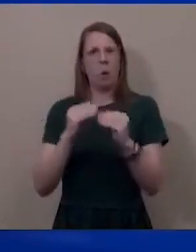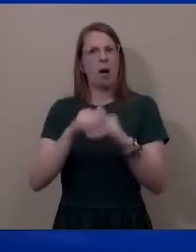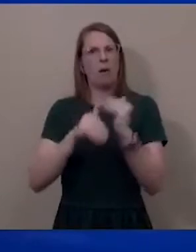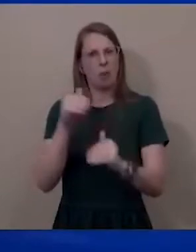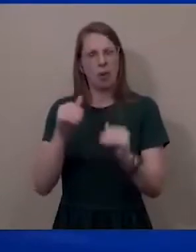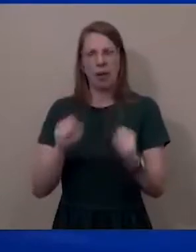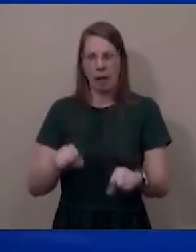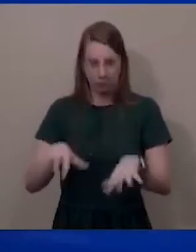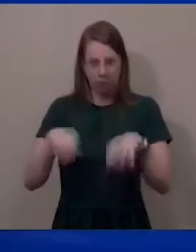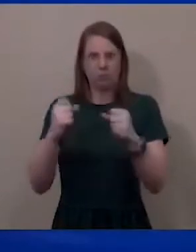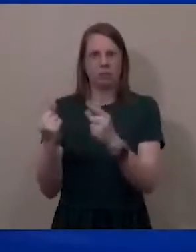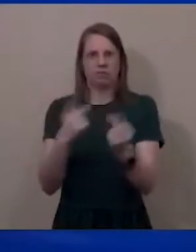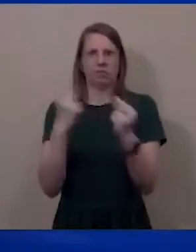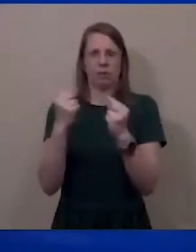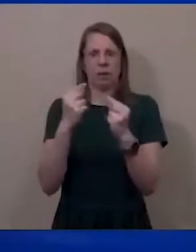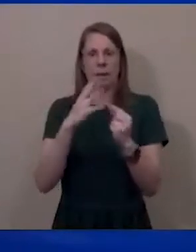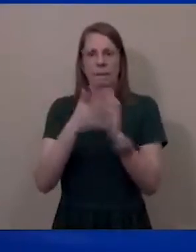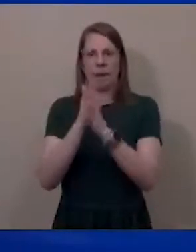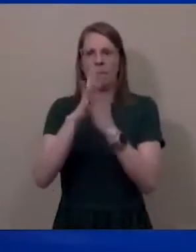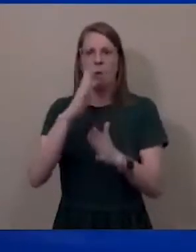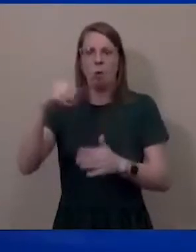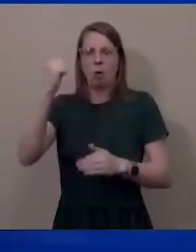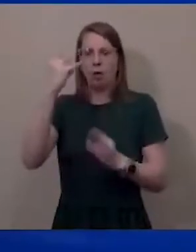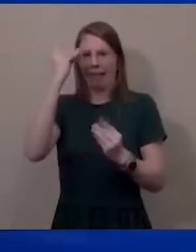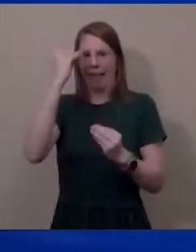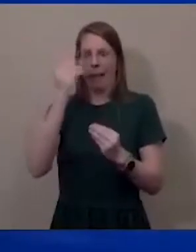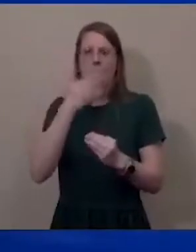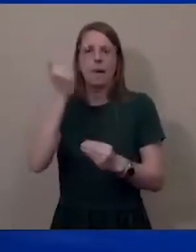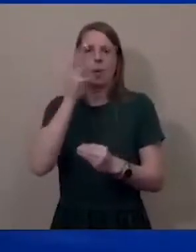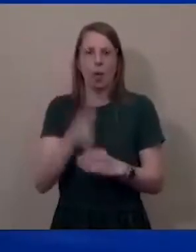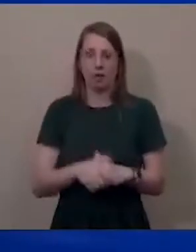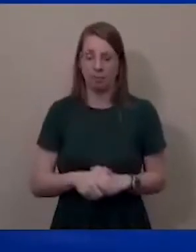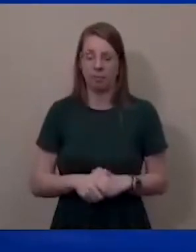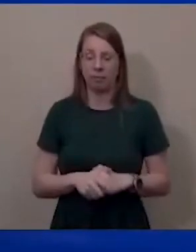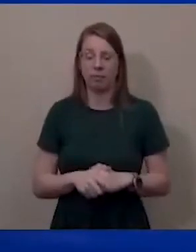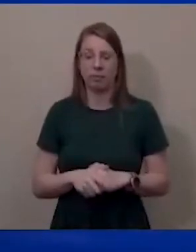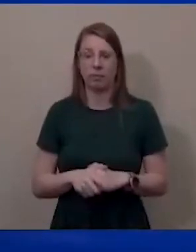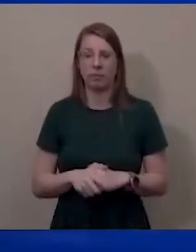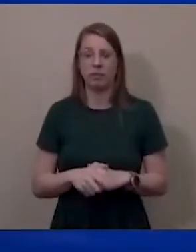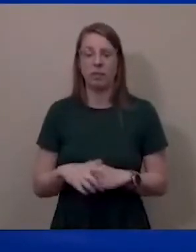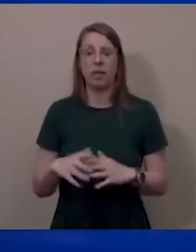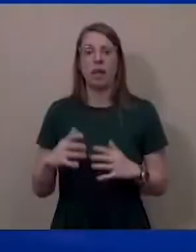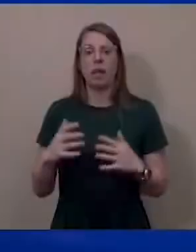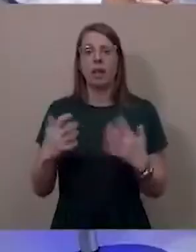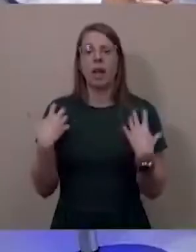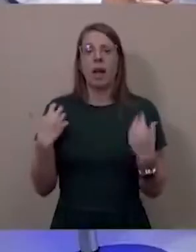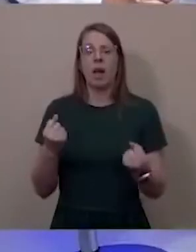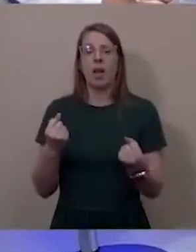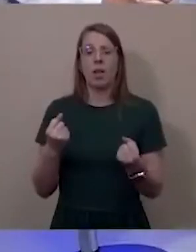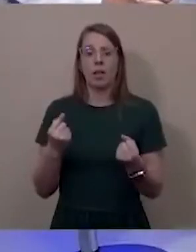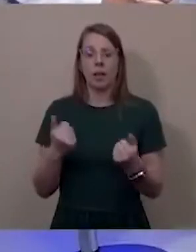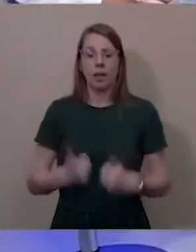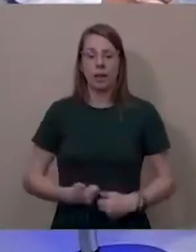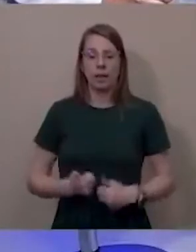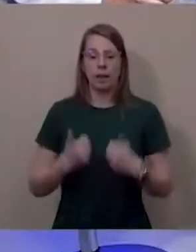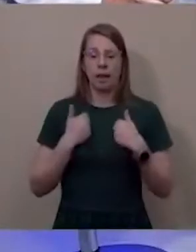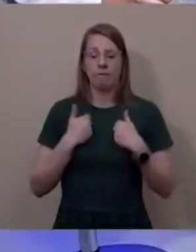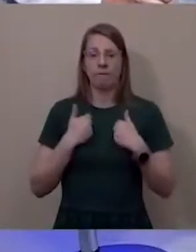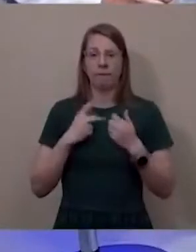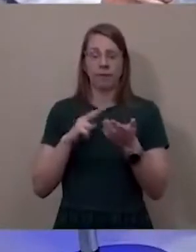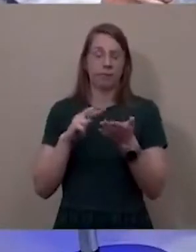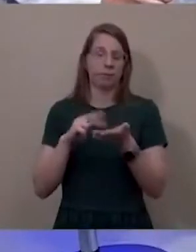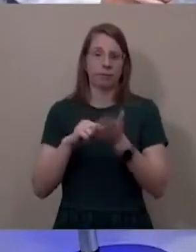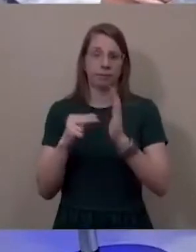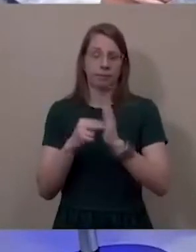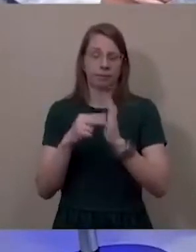things as you get older. You're going to say you're going to be able to think better. So it really is healthy life equals a healthy life. Yeah, it all connects, and it's